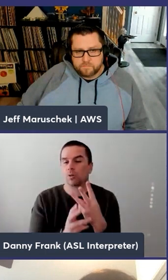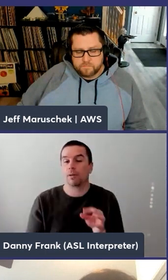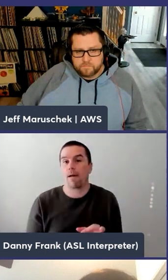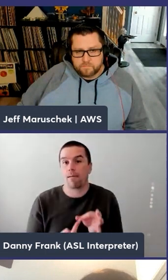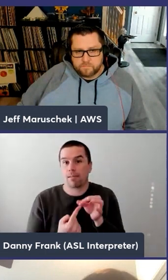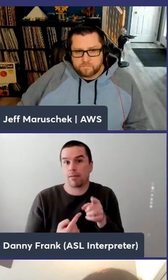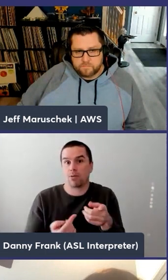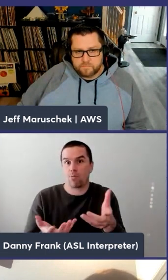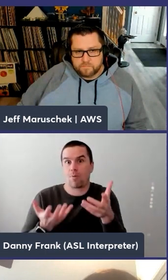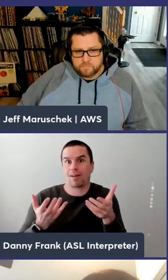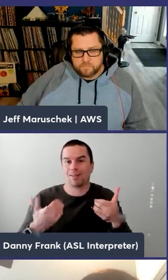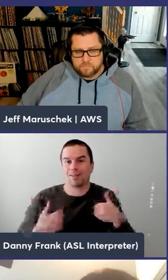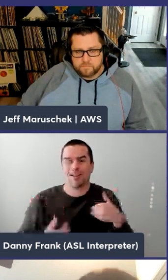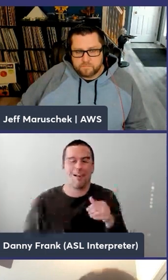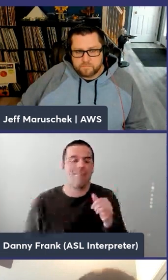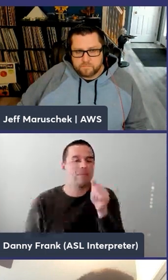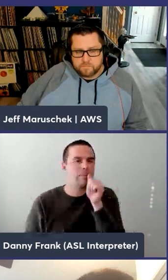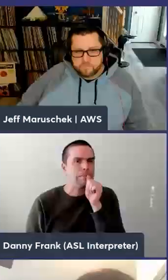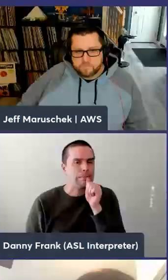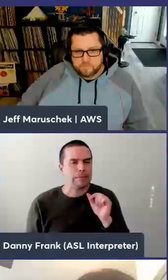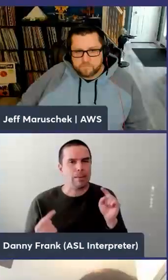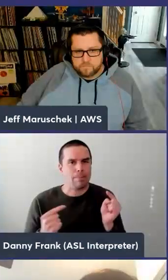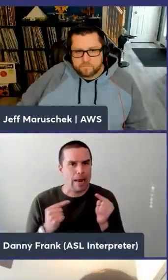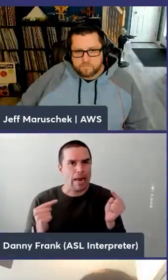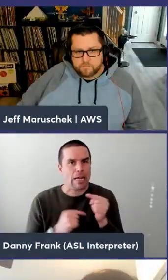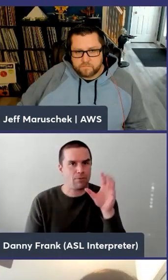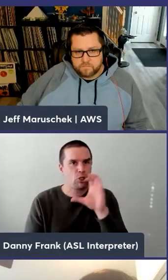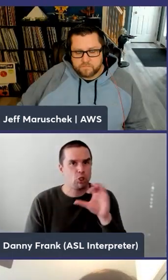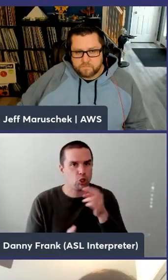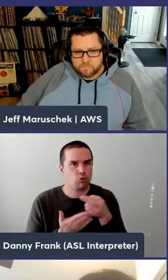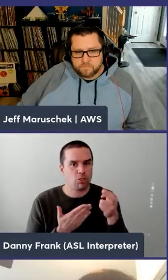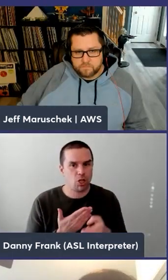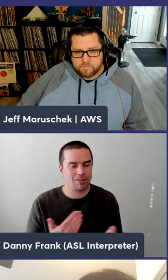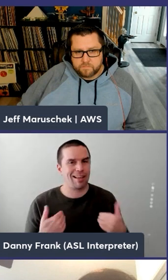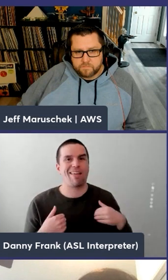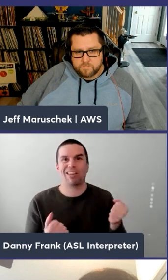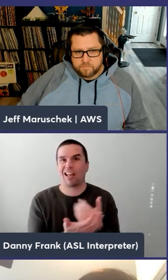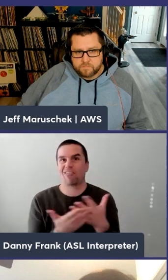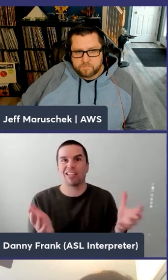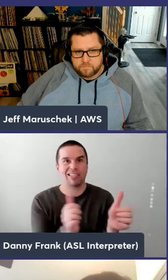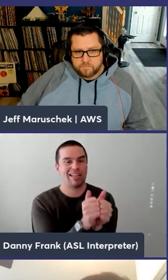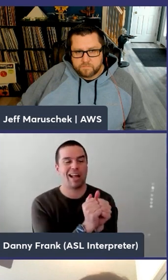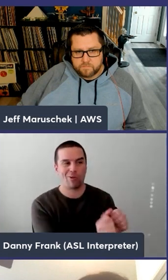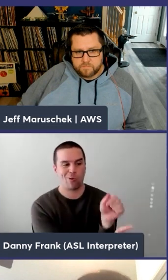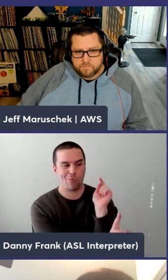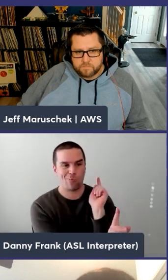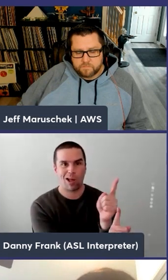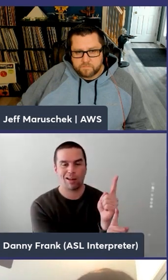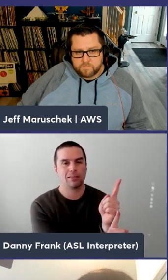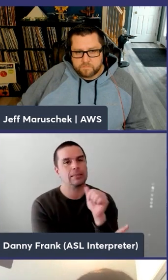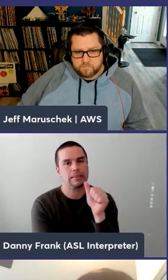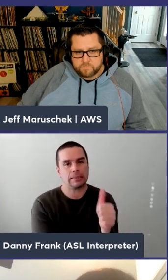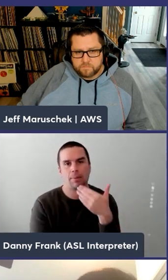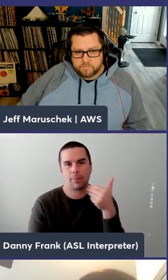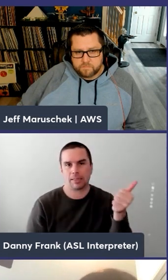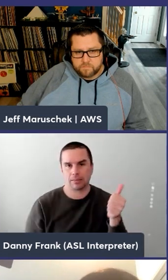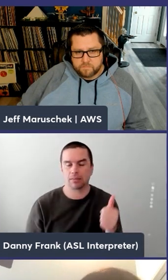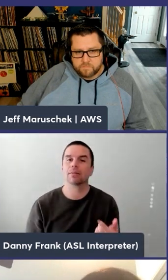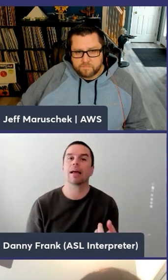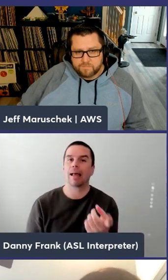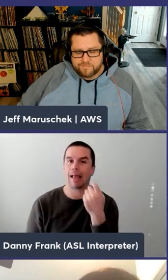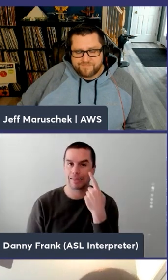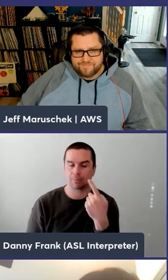responses, having them all on one is not the way to go. I promise you. Ask me and I'll tell you, kind of thing,